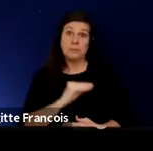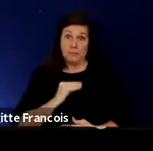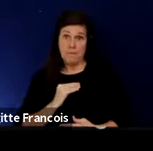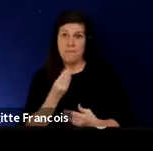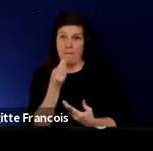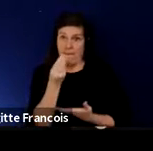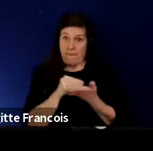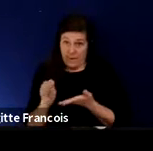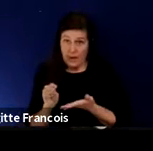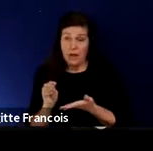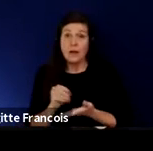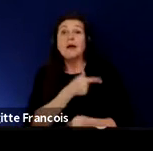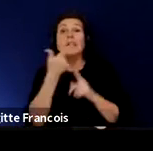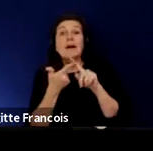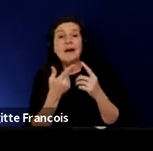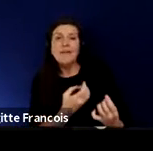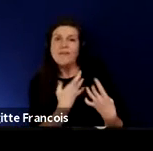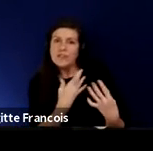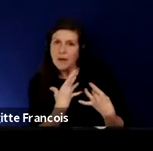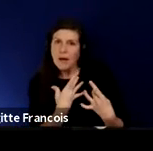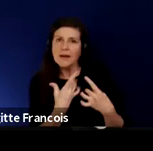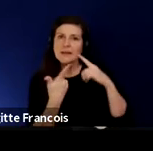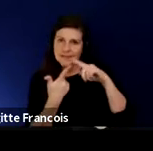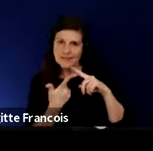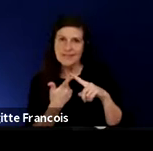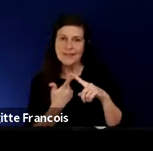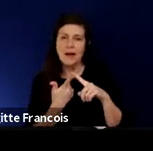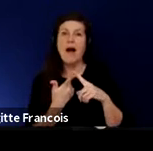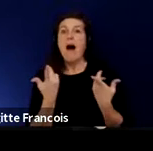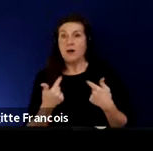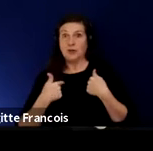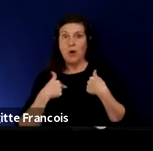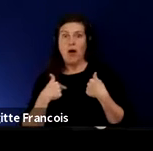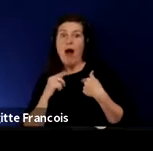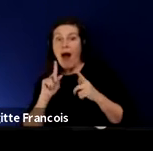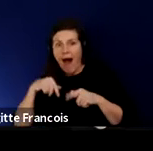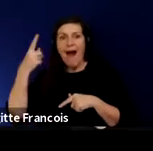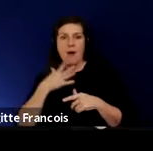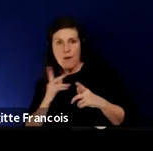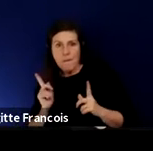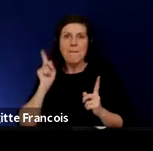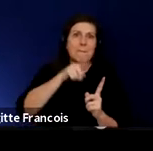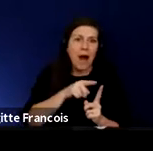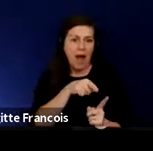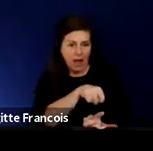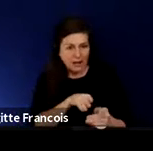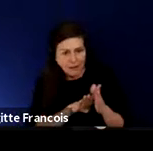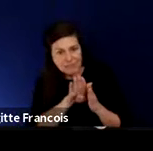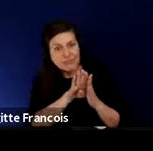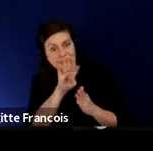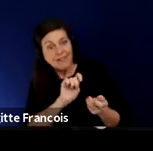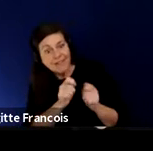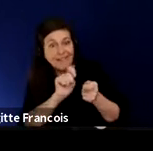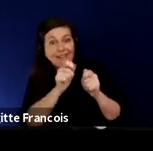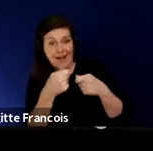kind of feedback. That is what makes it interesting, and that is what makes people want to go back to the testing room